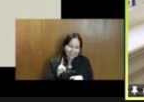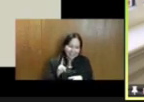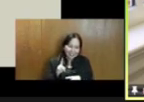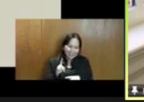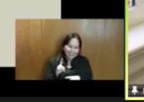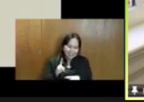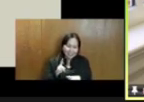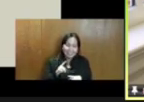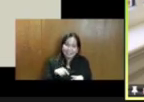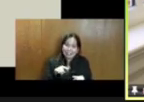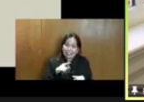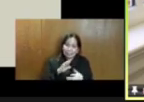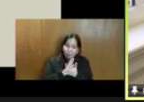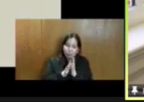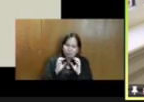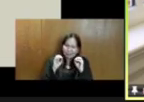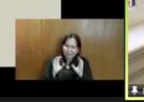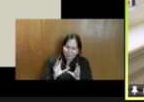in the coming future.